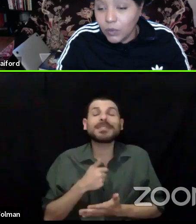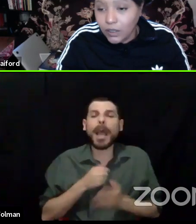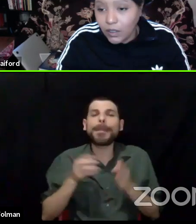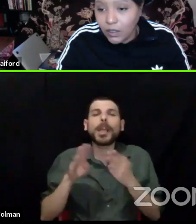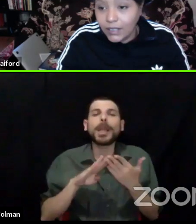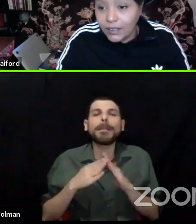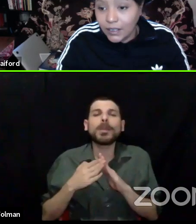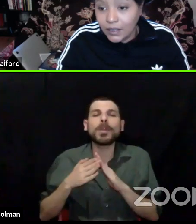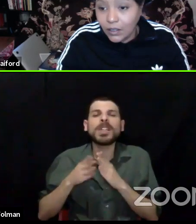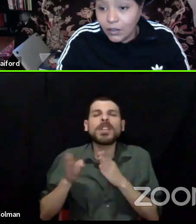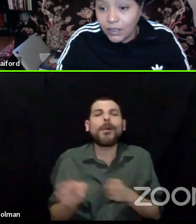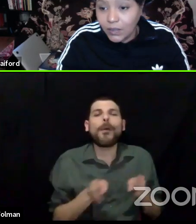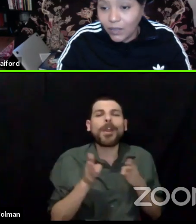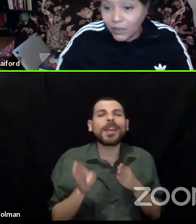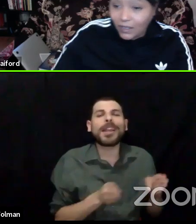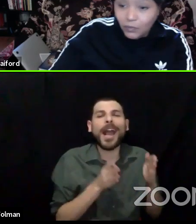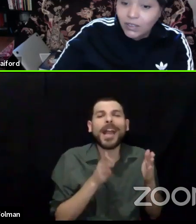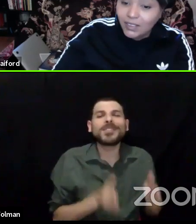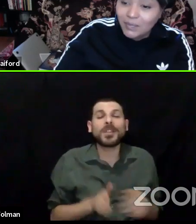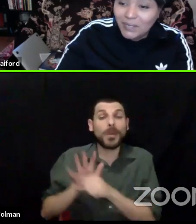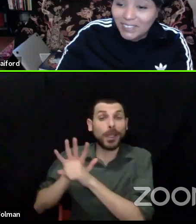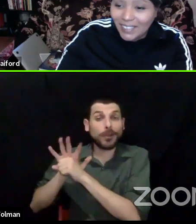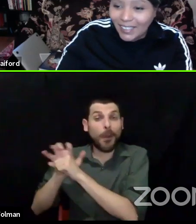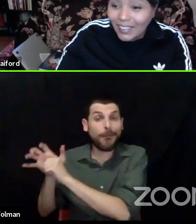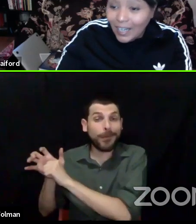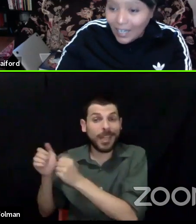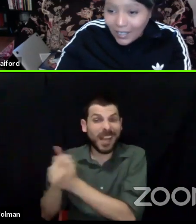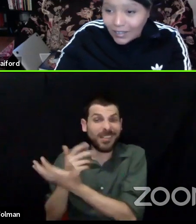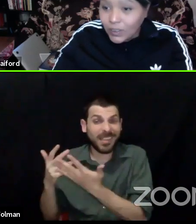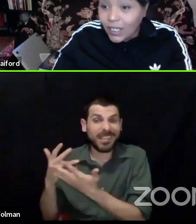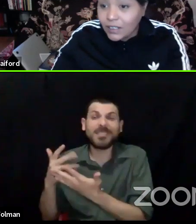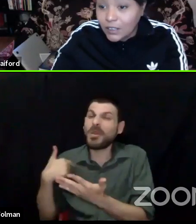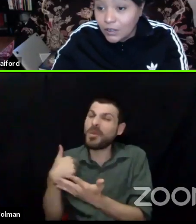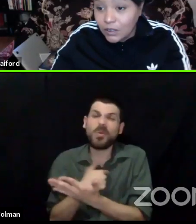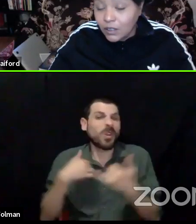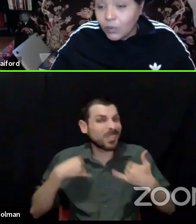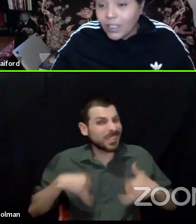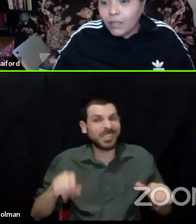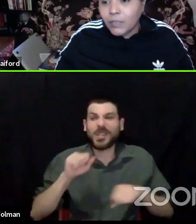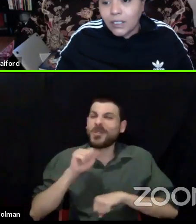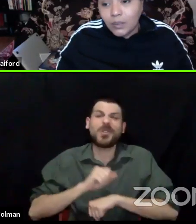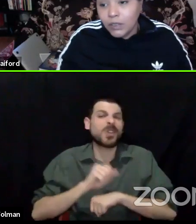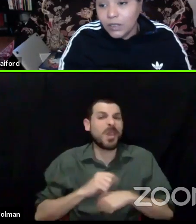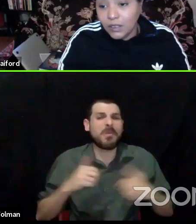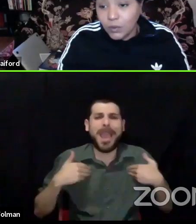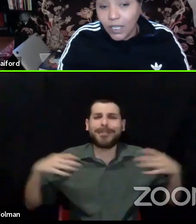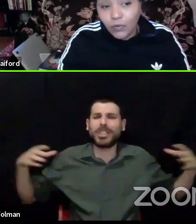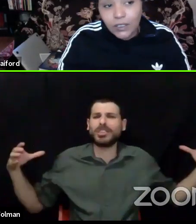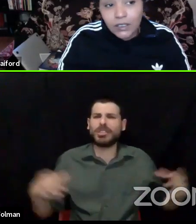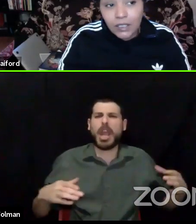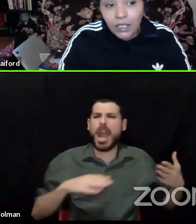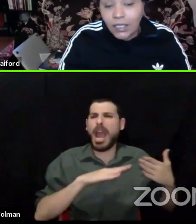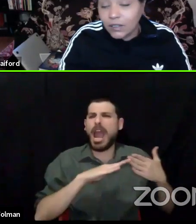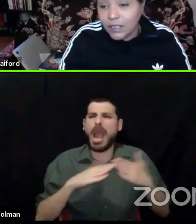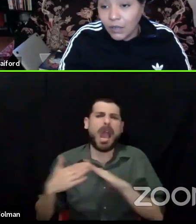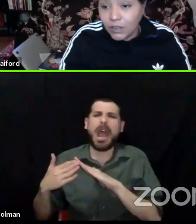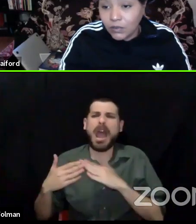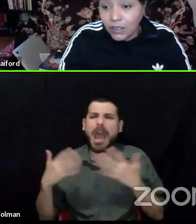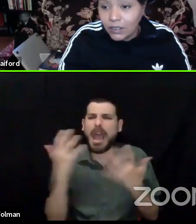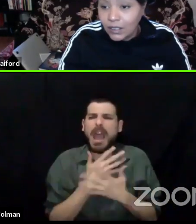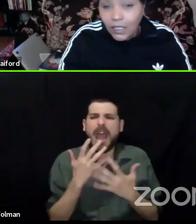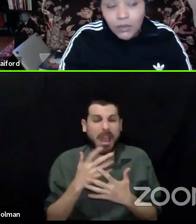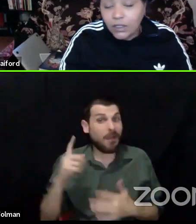even with COVID-19 holding us back, we got community members like Anna, we got you. You know, we got a big community. When I first announced that